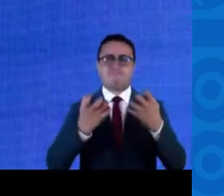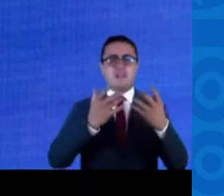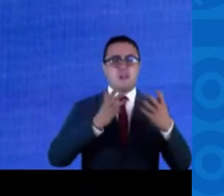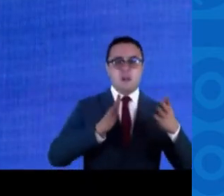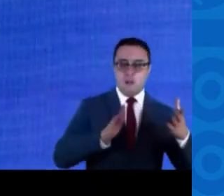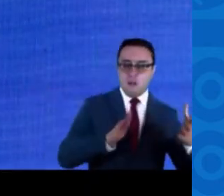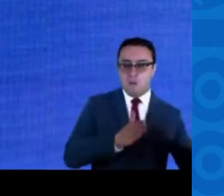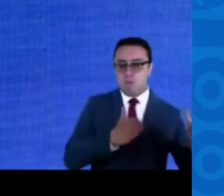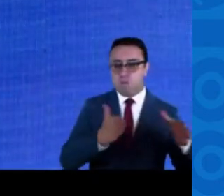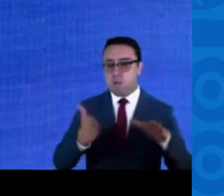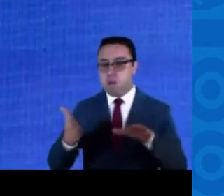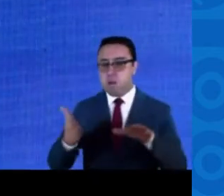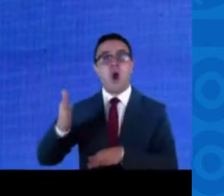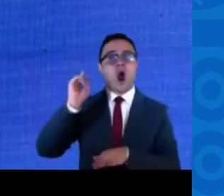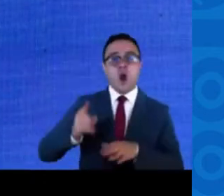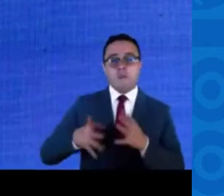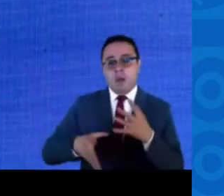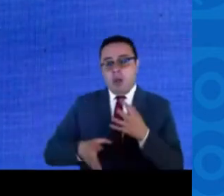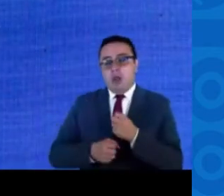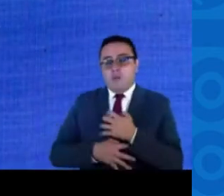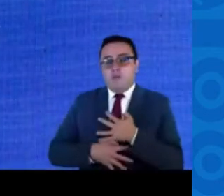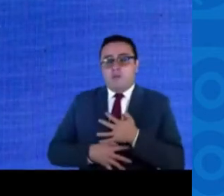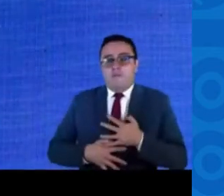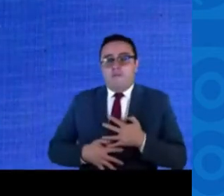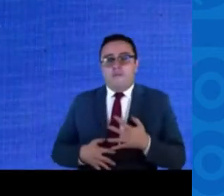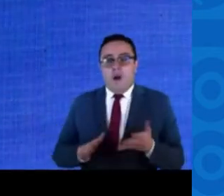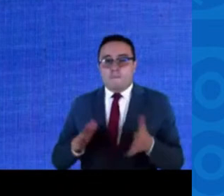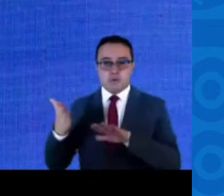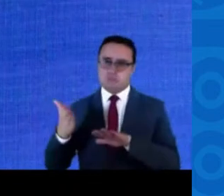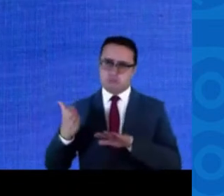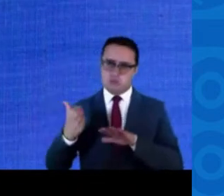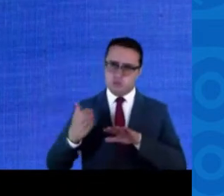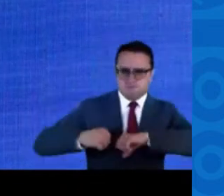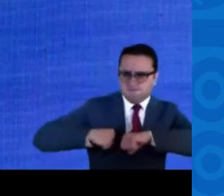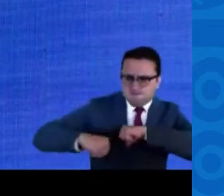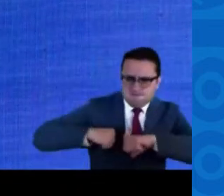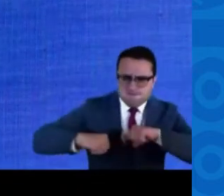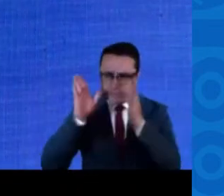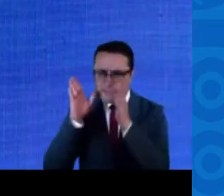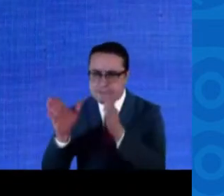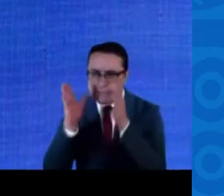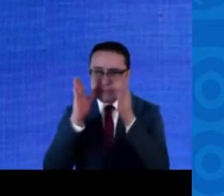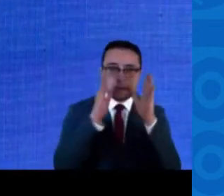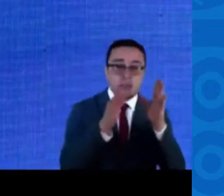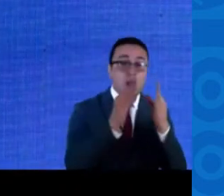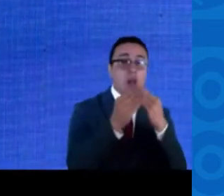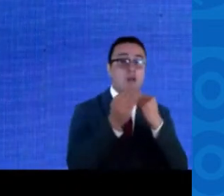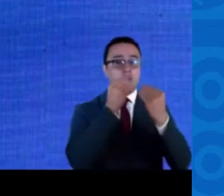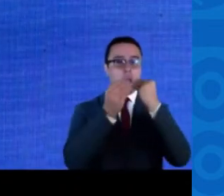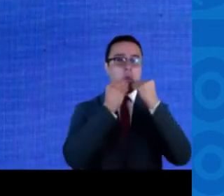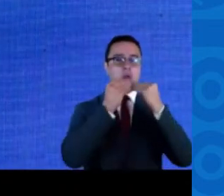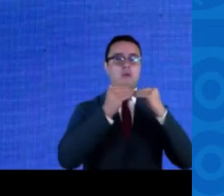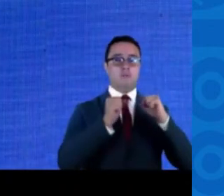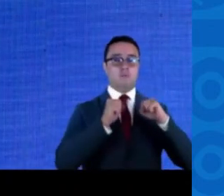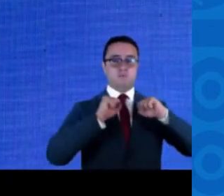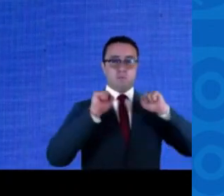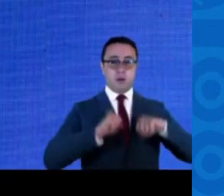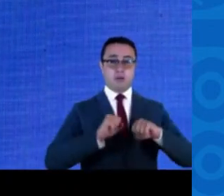transit towards this wish to combat deaths by malnutrition, to